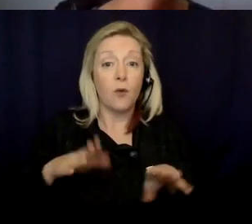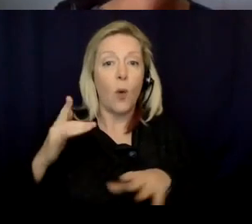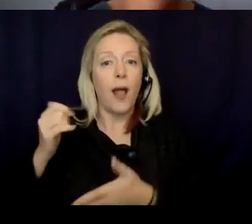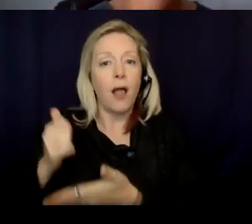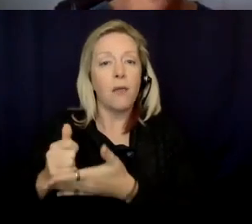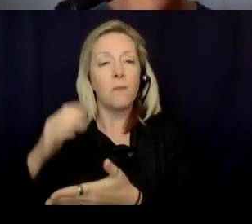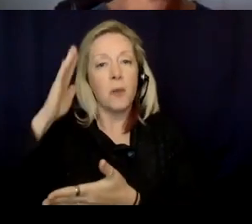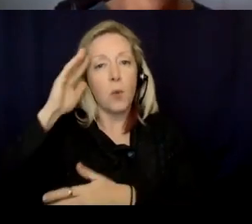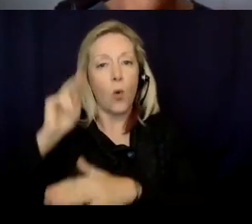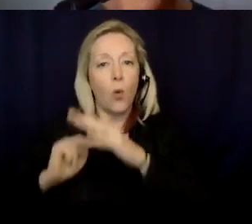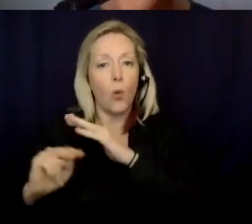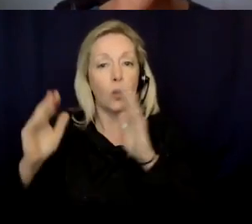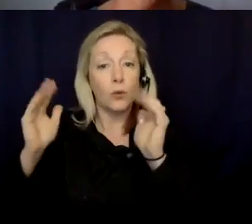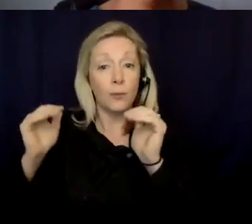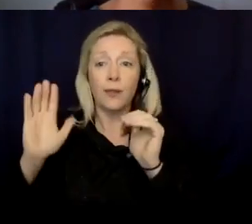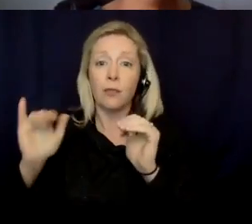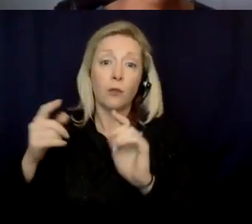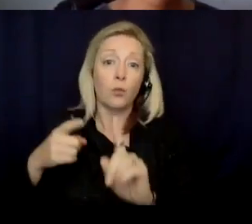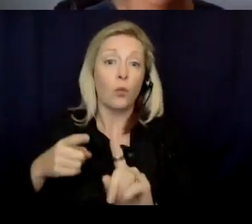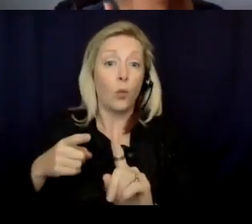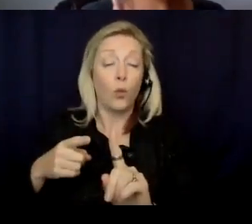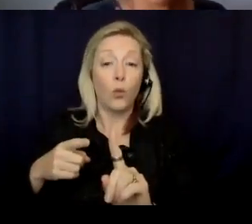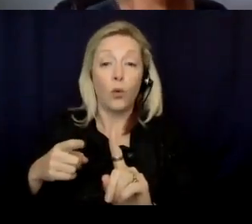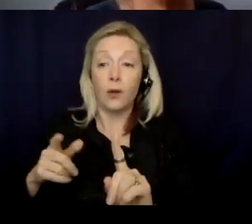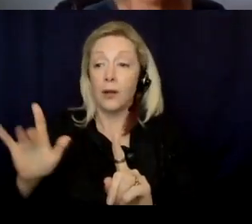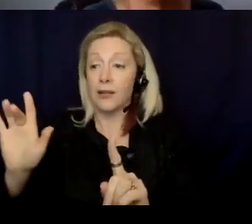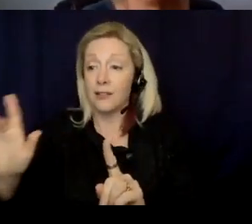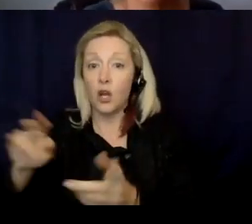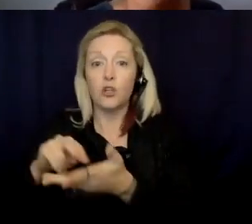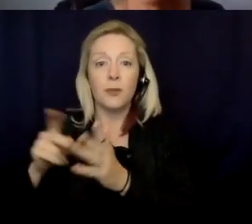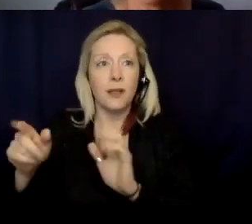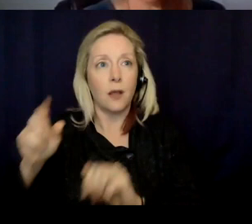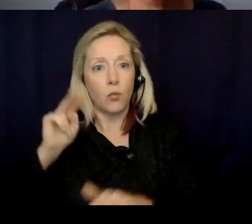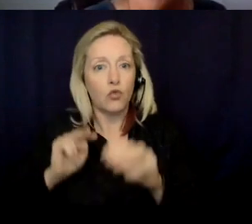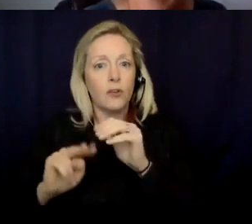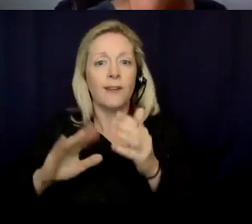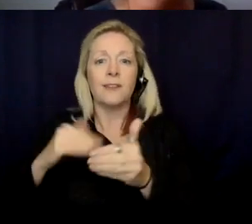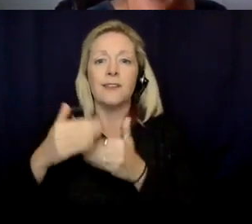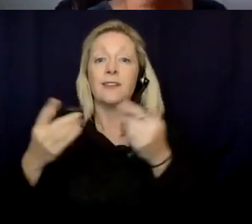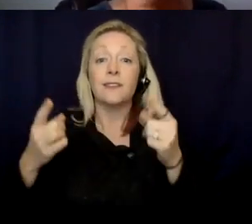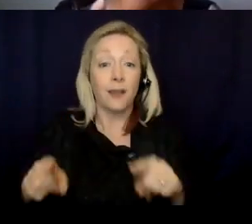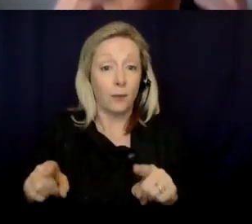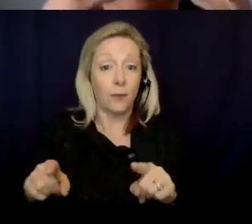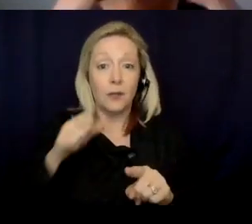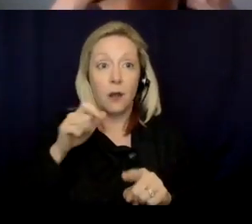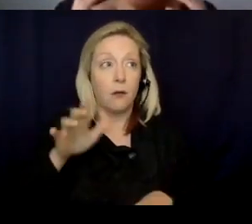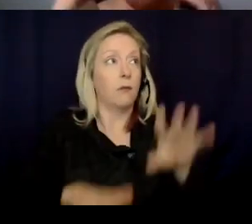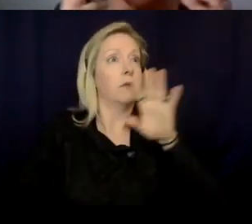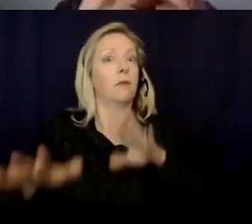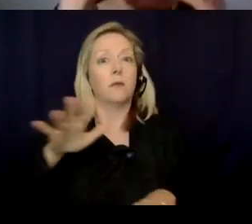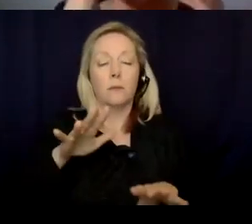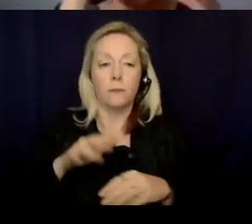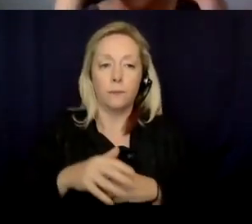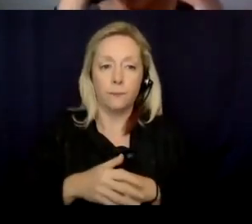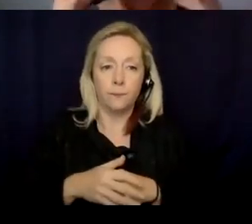anticipate, because that's what we're going for here. We really want them to anticipate what's going to happen next. That helps them